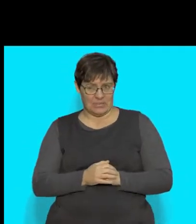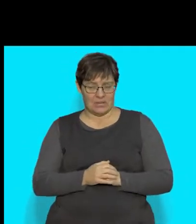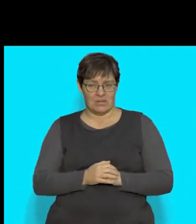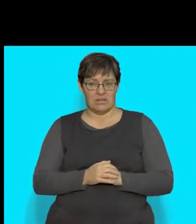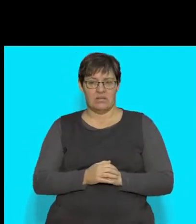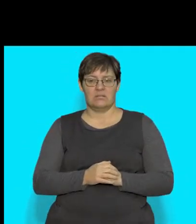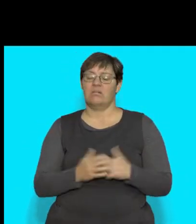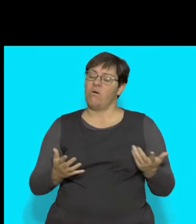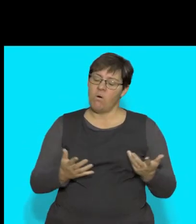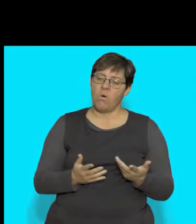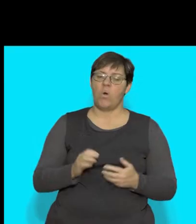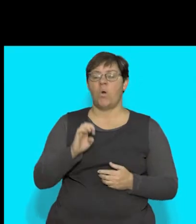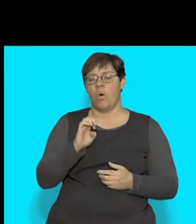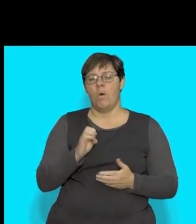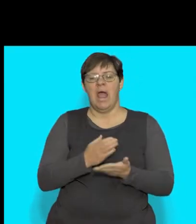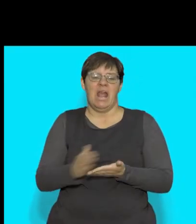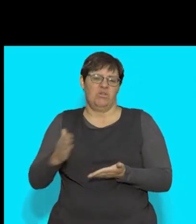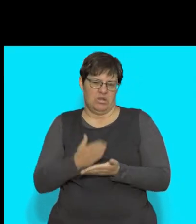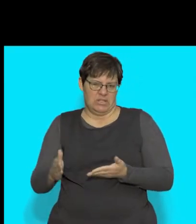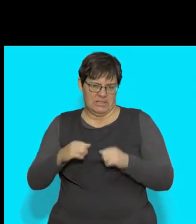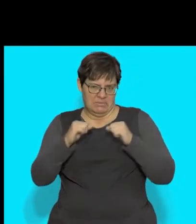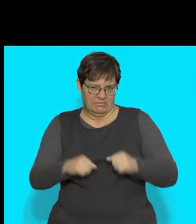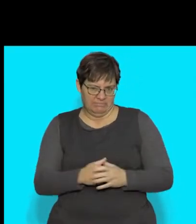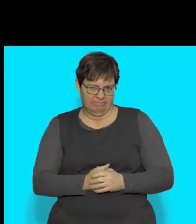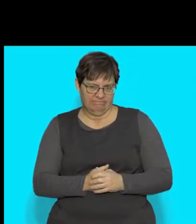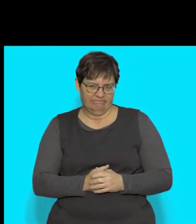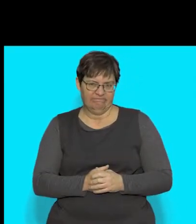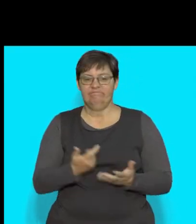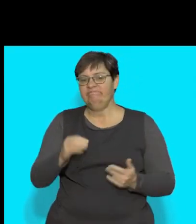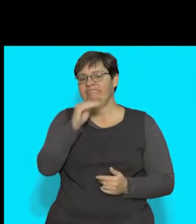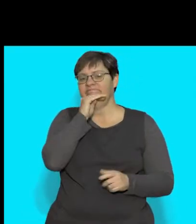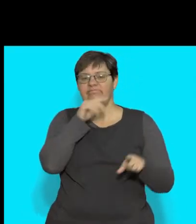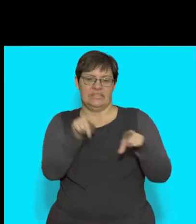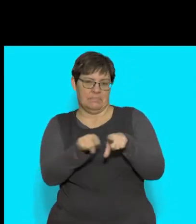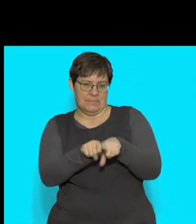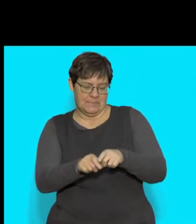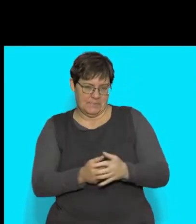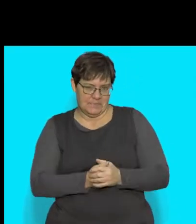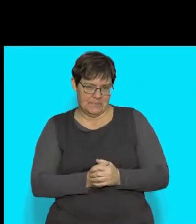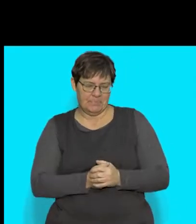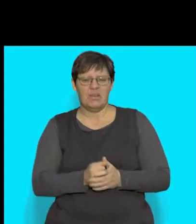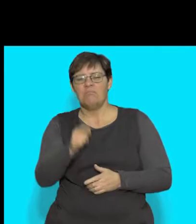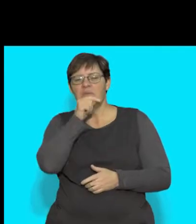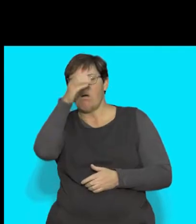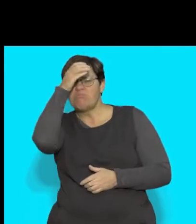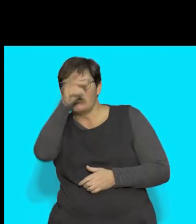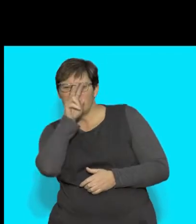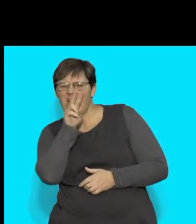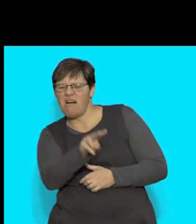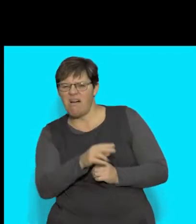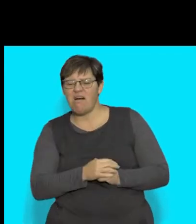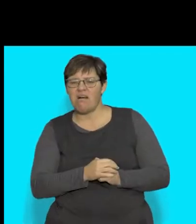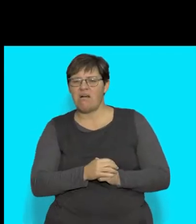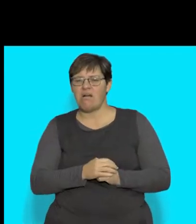word excretion. Okay, that means the same thing. And we looked at this concept of what organs, because that's